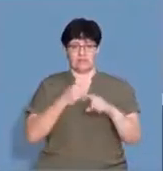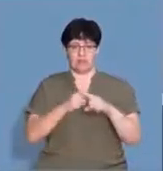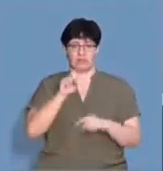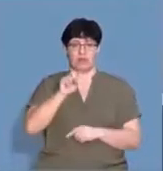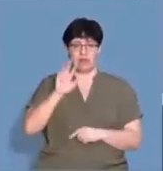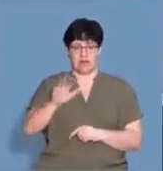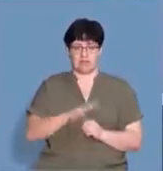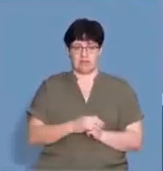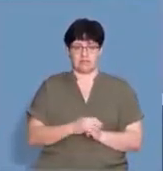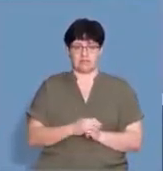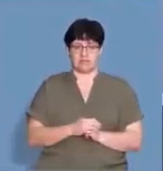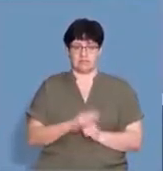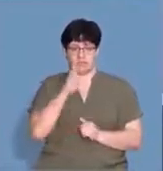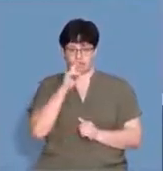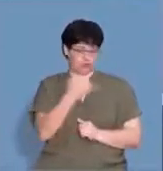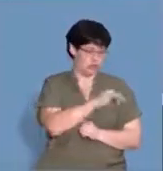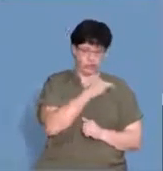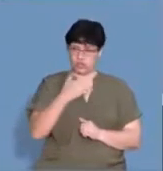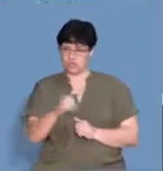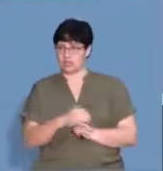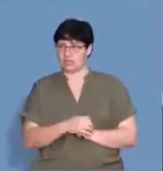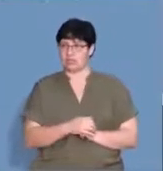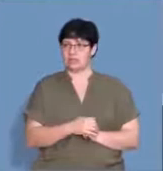Okay, check, always check, left out my decimal,